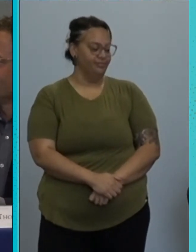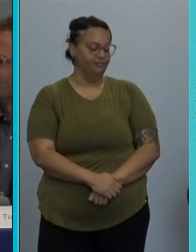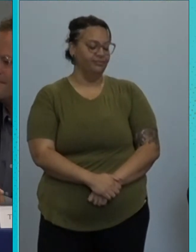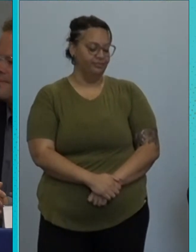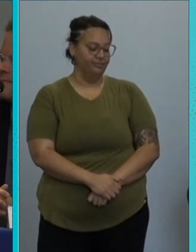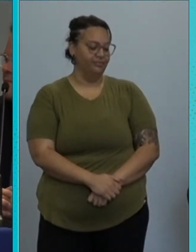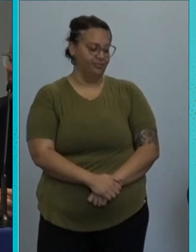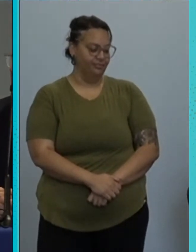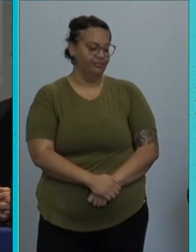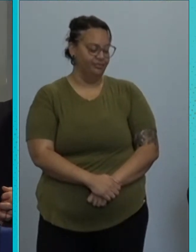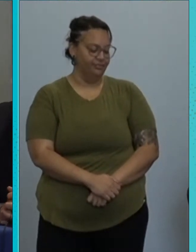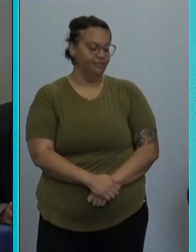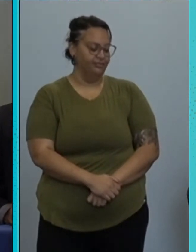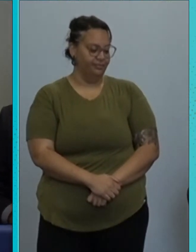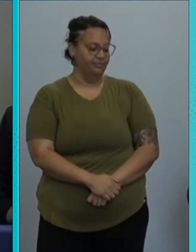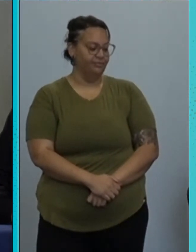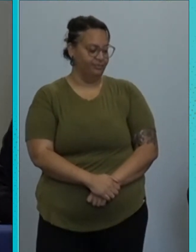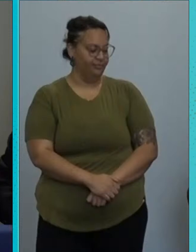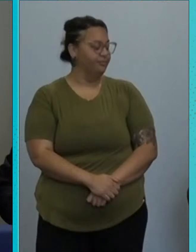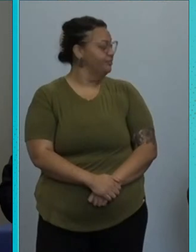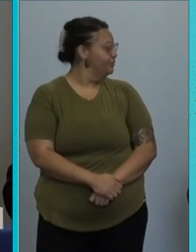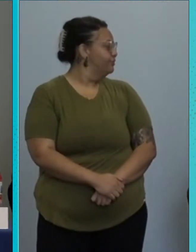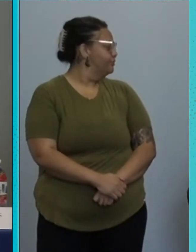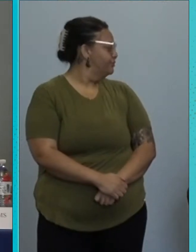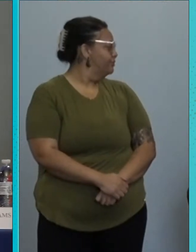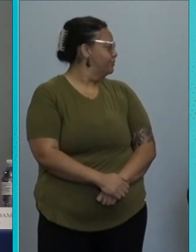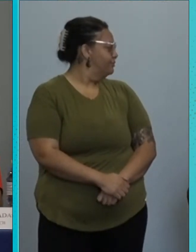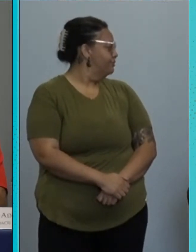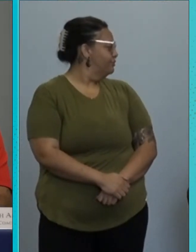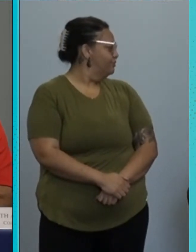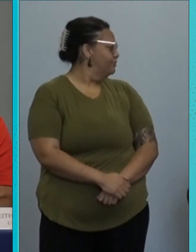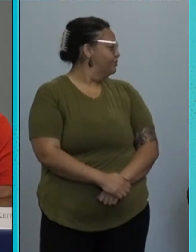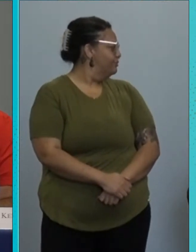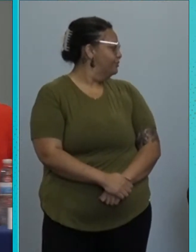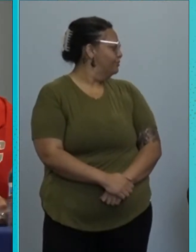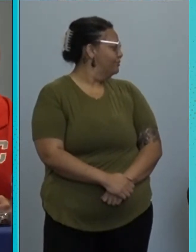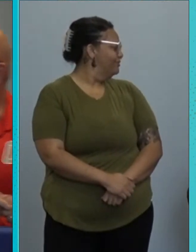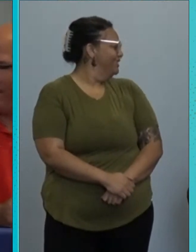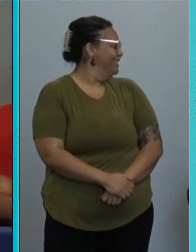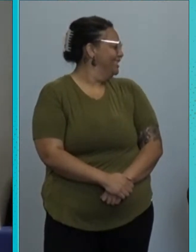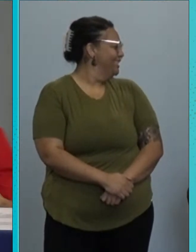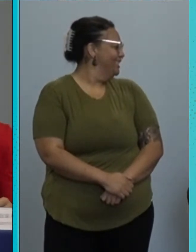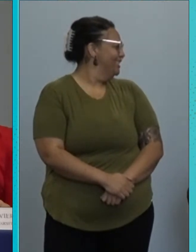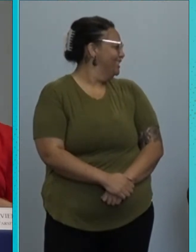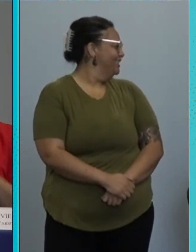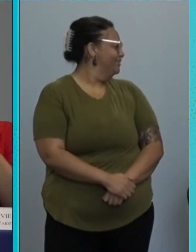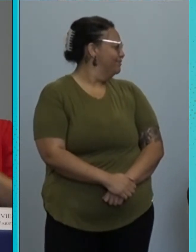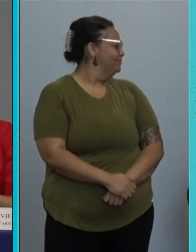Hello, my name is Xavier Gamboa. Let me take off my rings.